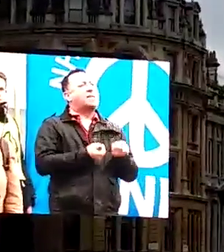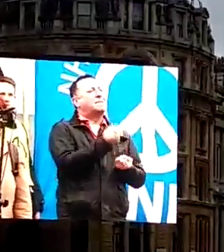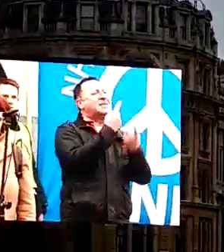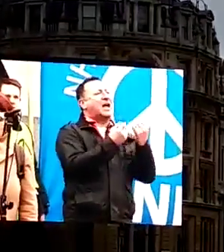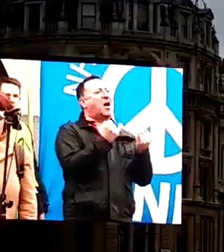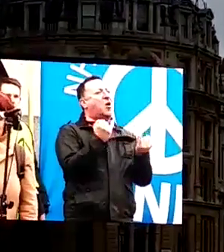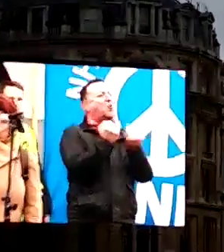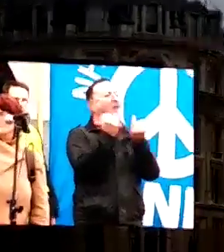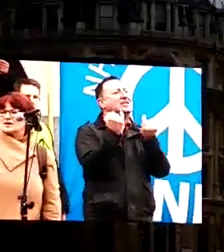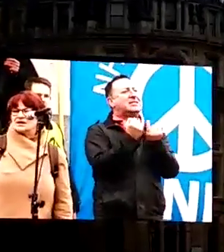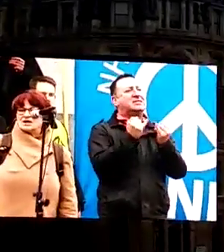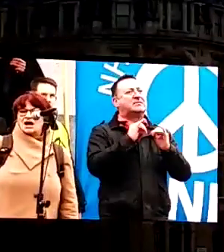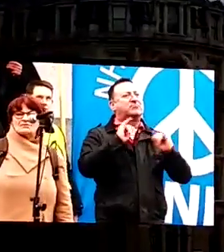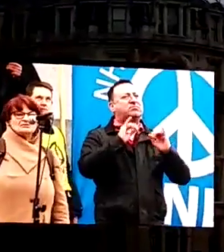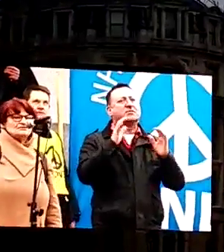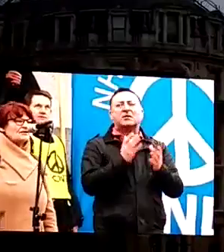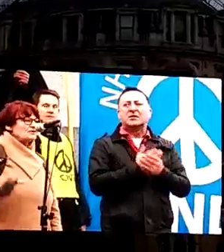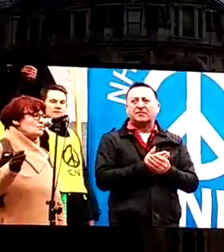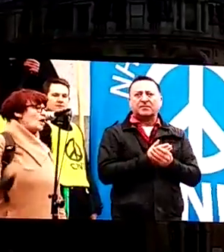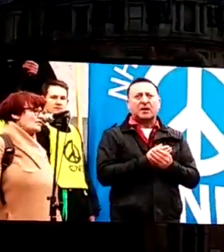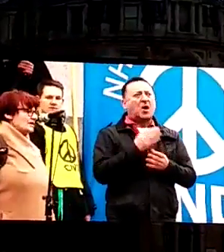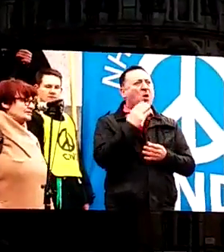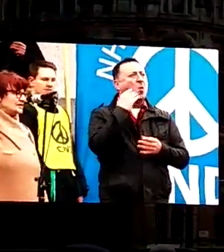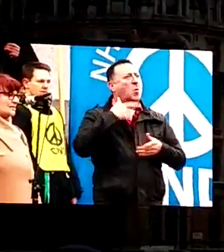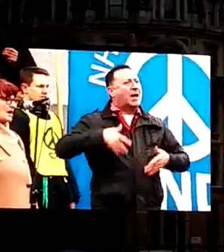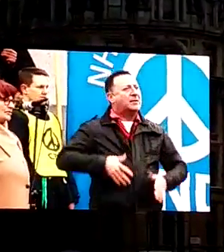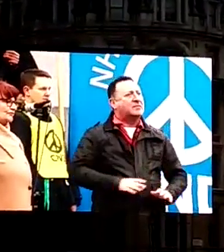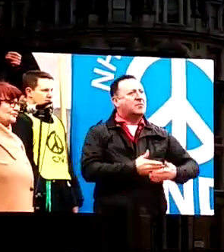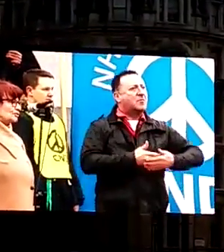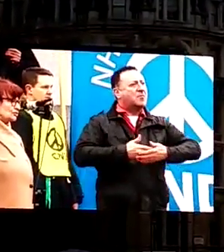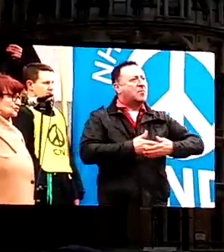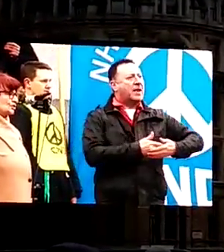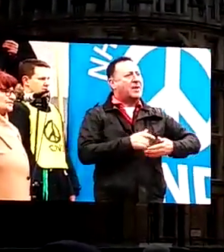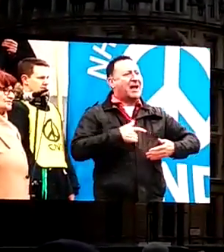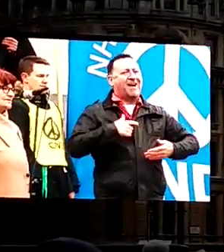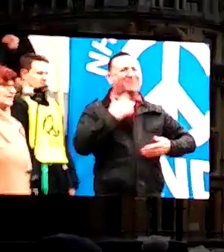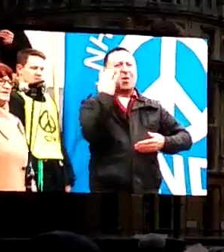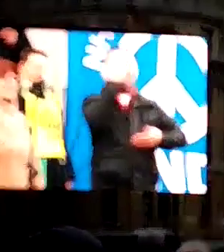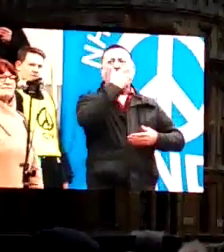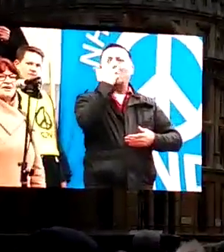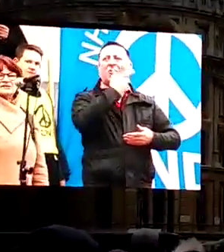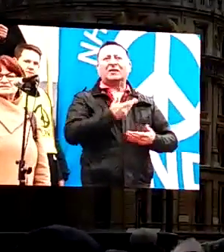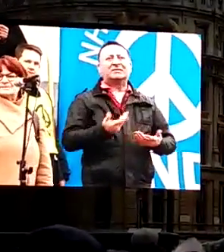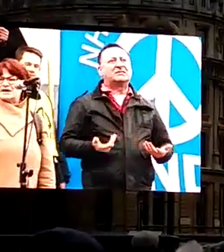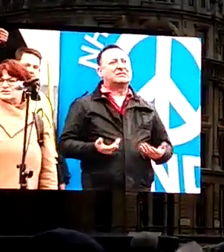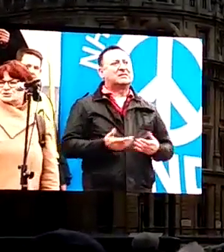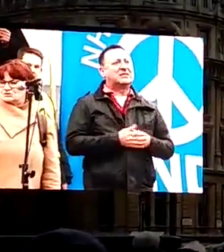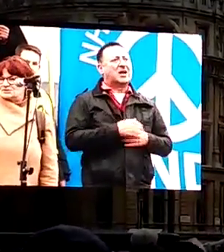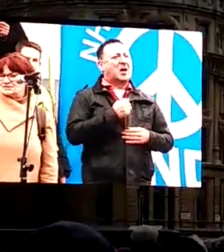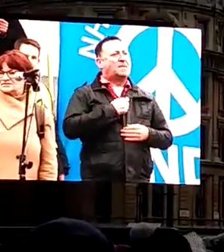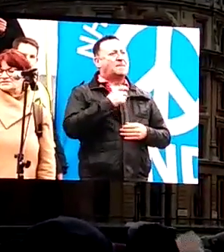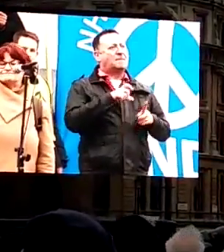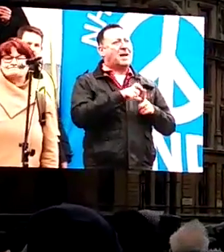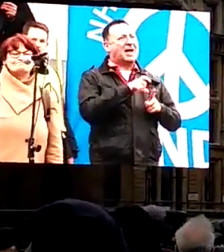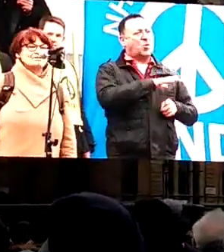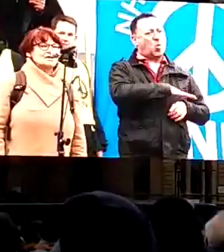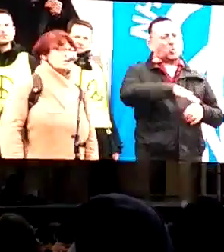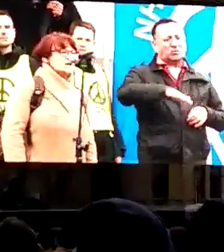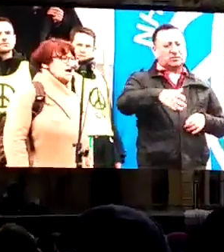I became a mother, I was very worried about the futures that faced my